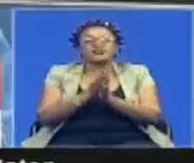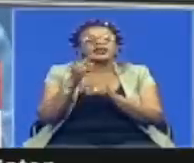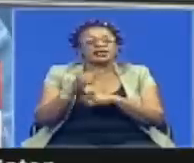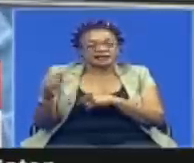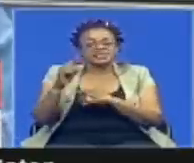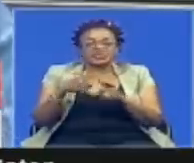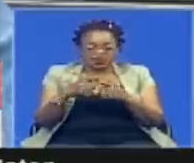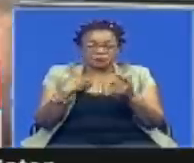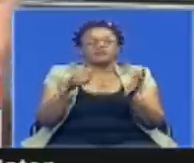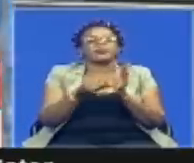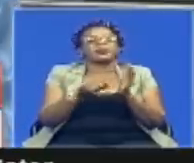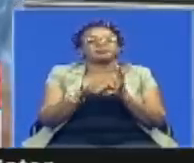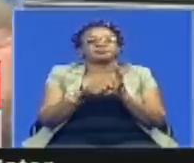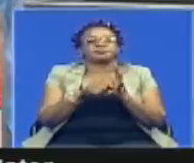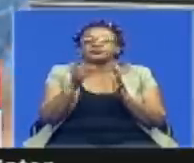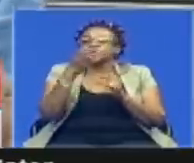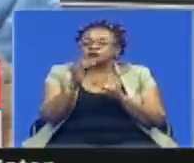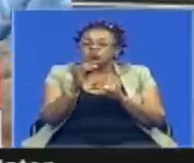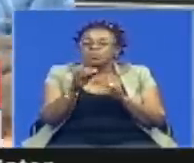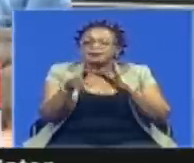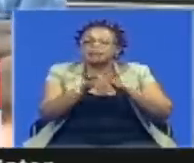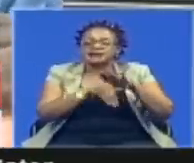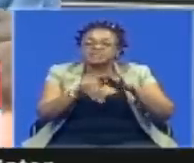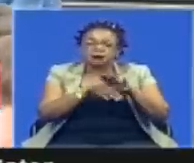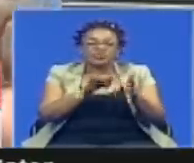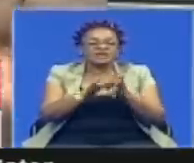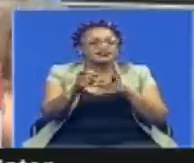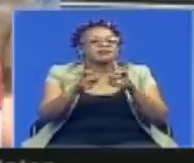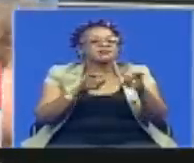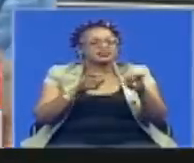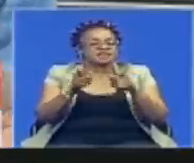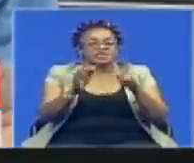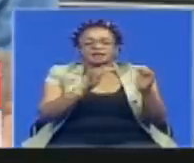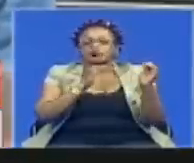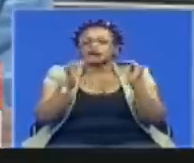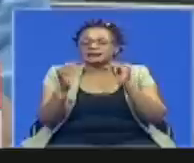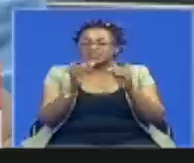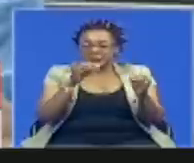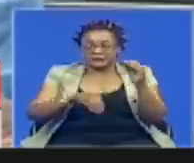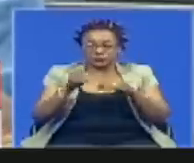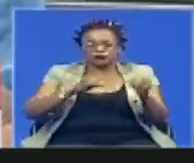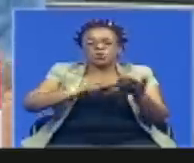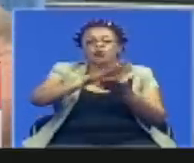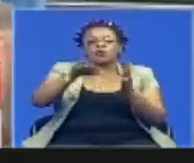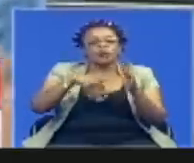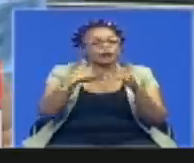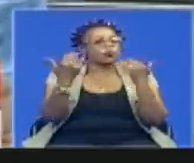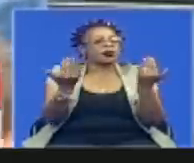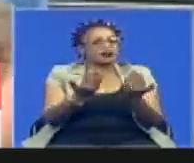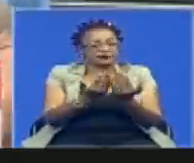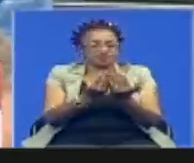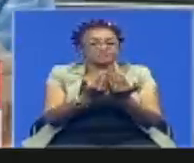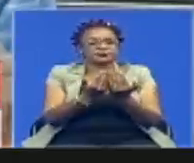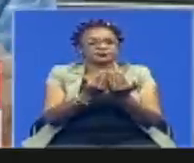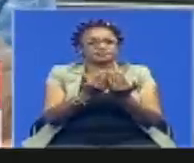a problem. Okay. Therefore, the principle that governs democratic elections across the world is the principle